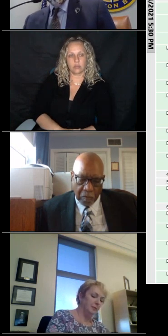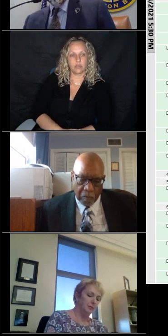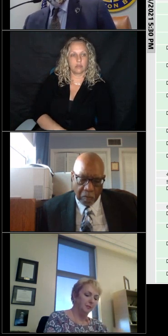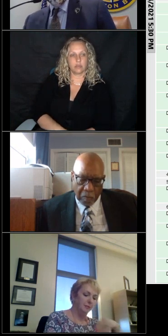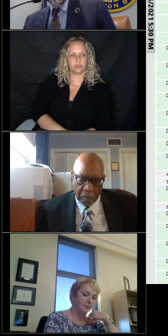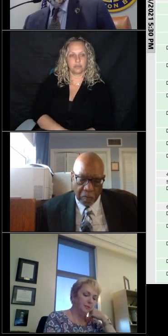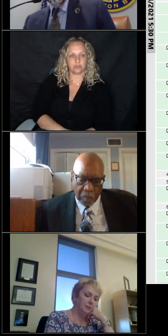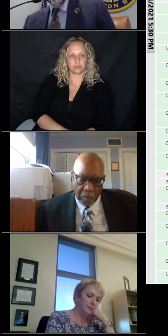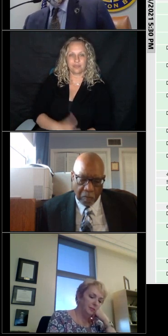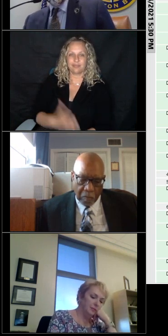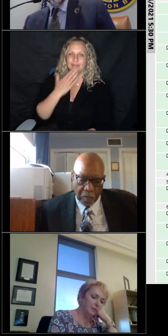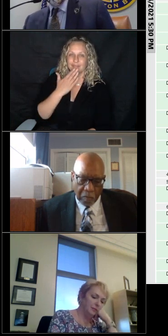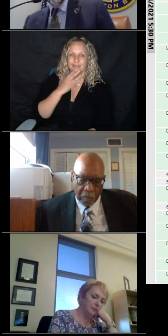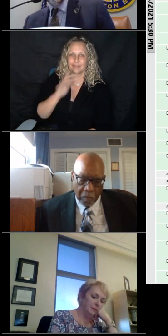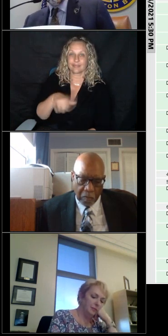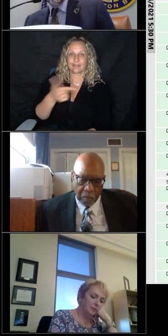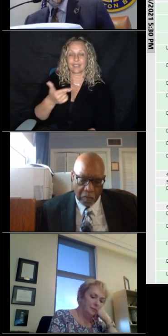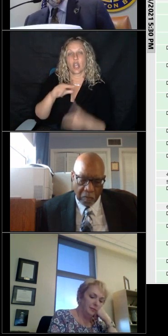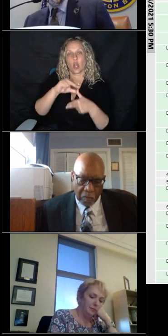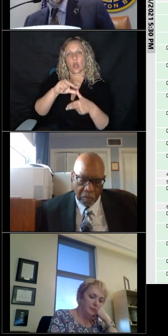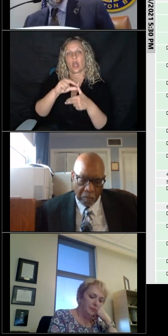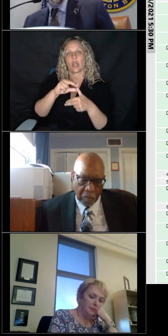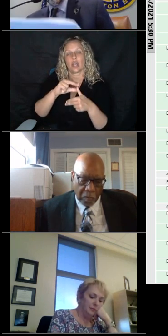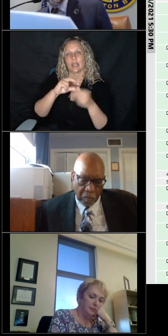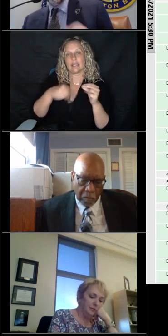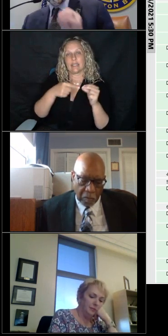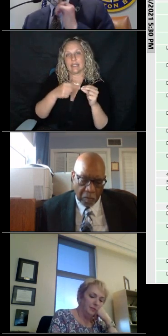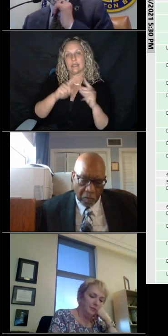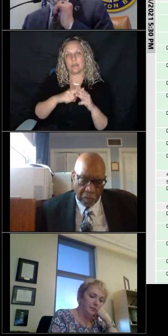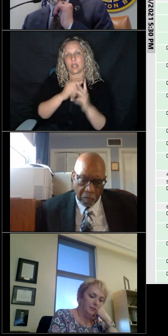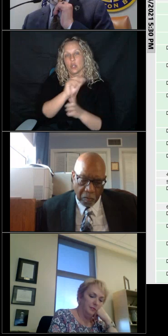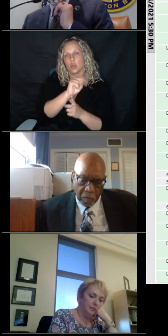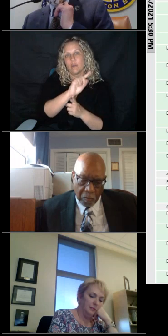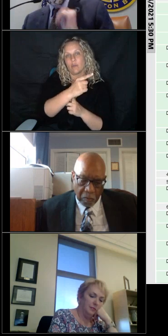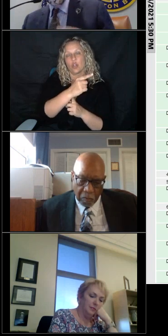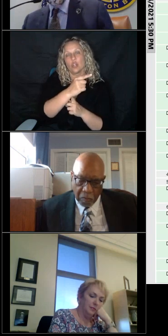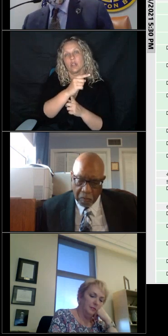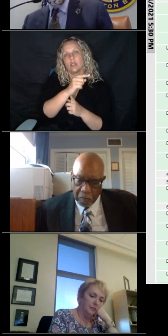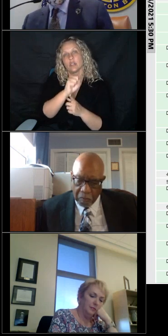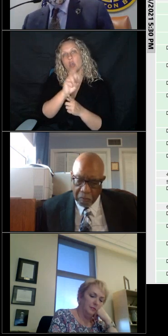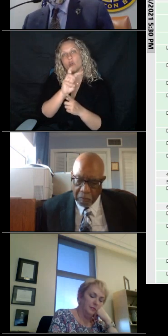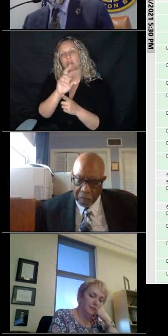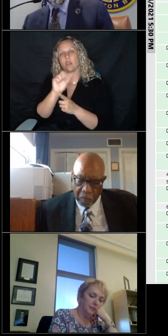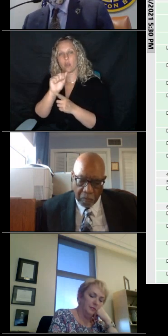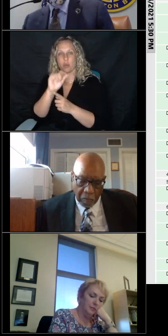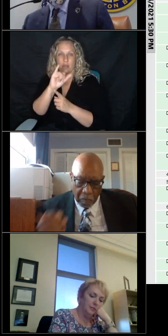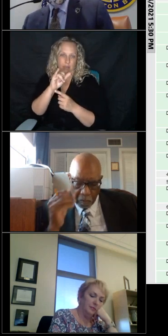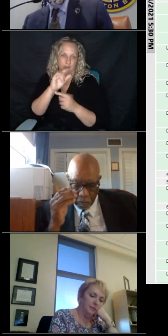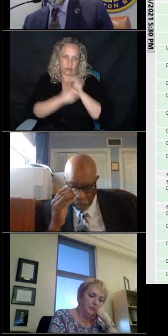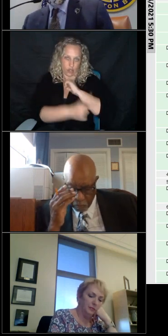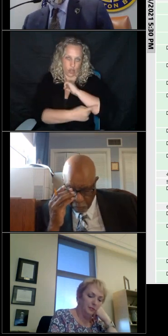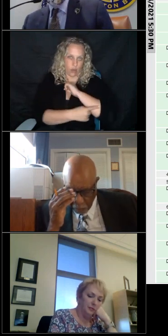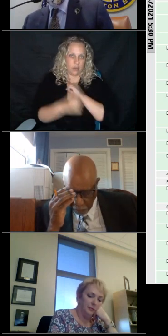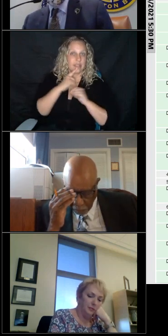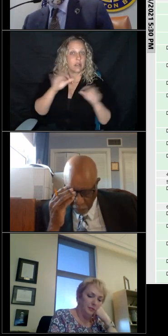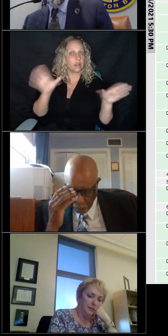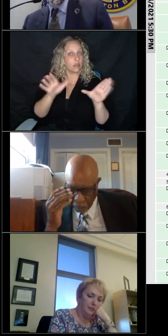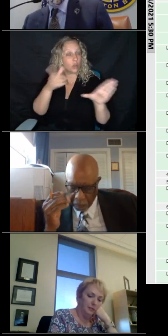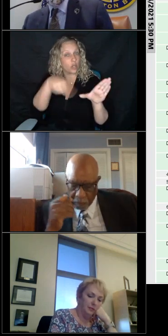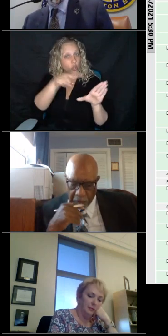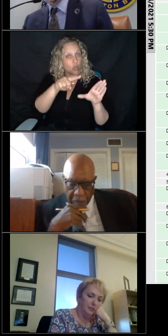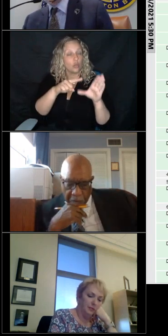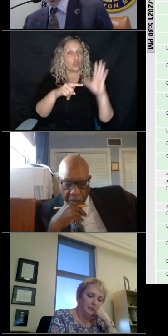Our next is hurricane season begins June 1st, and the Solid Waste Division is urging residents to do their part by conducting tree trimming